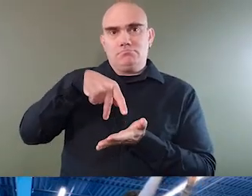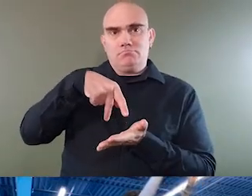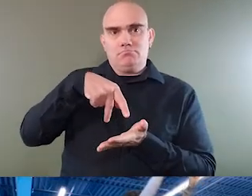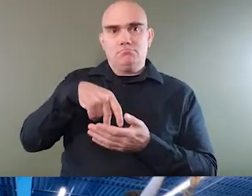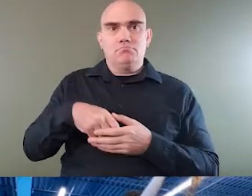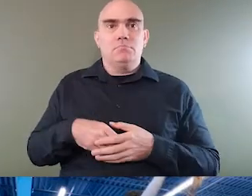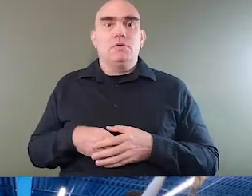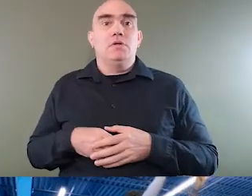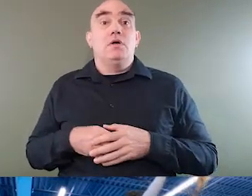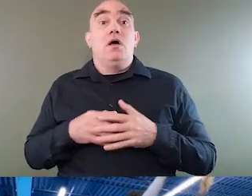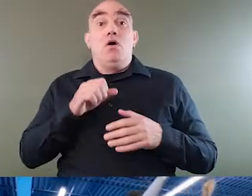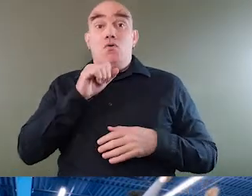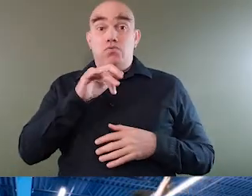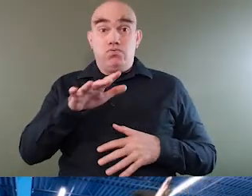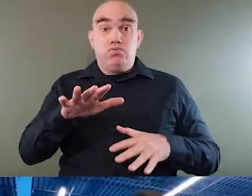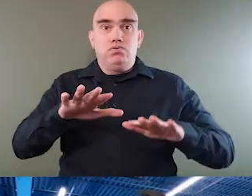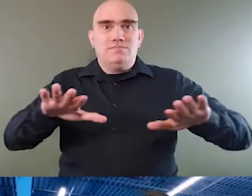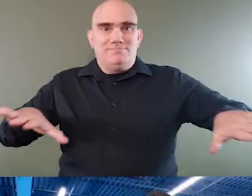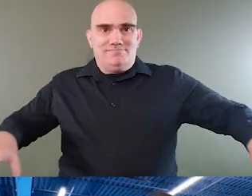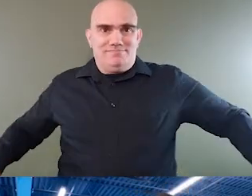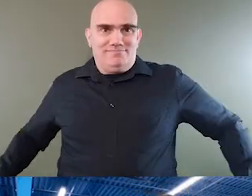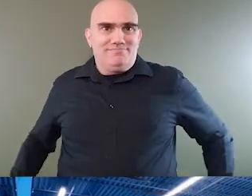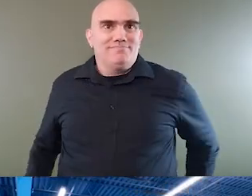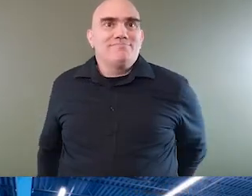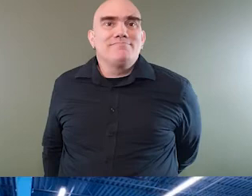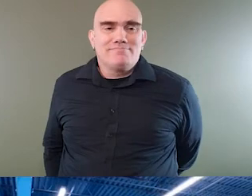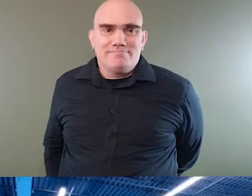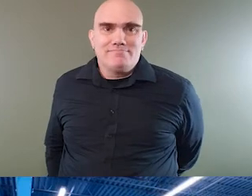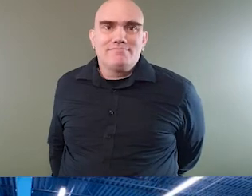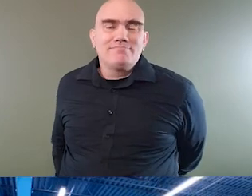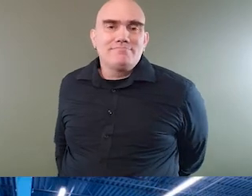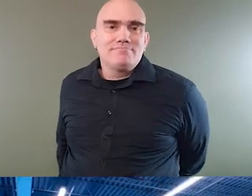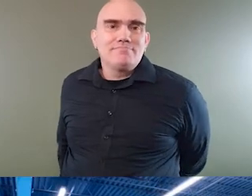Exhale, arms behind you, ha.